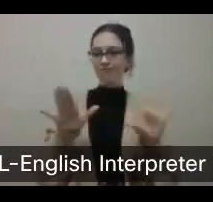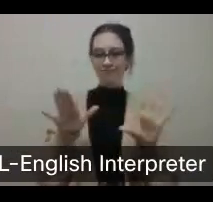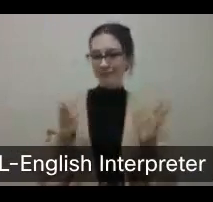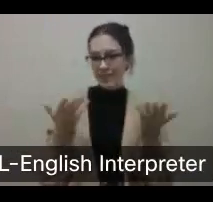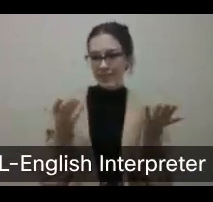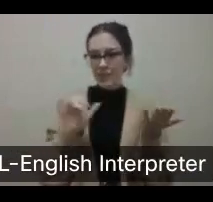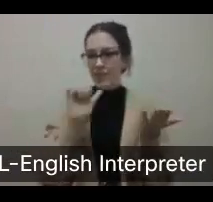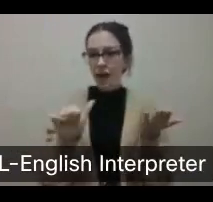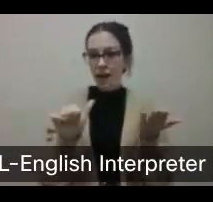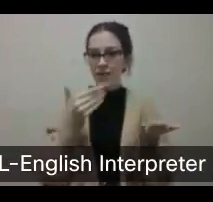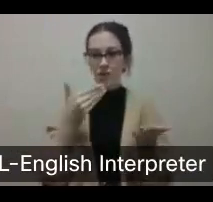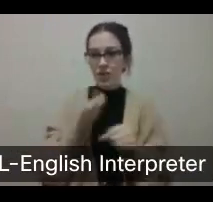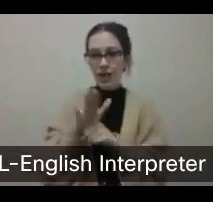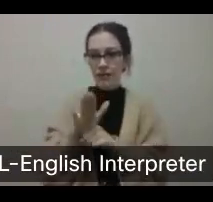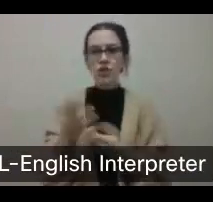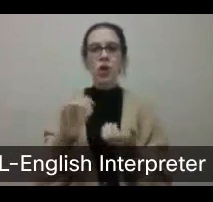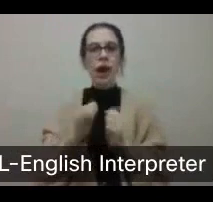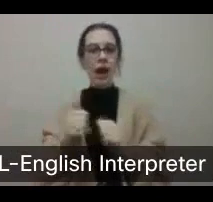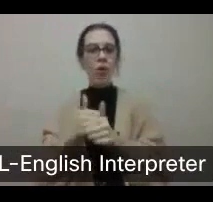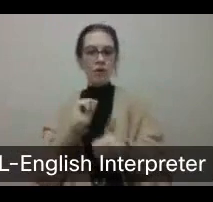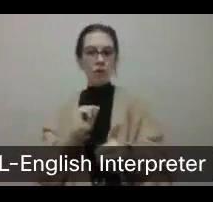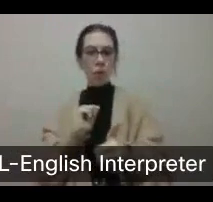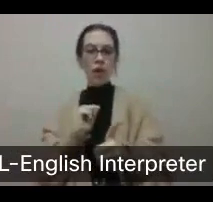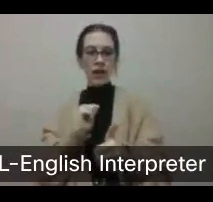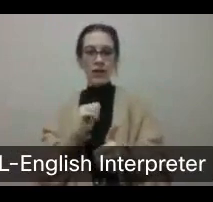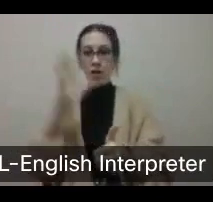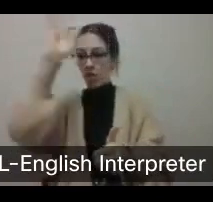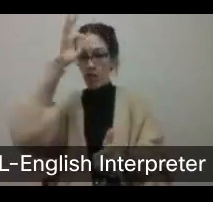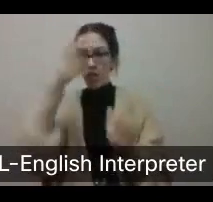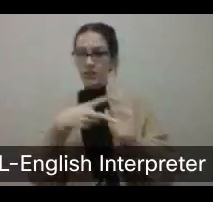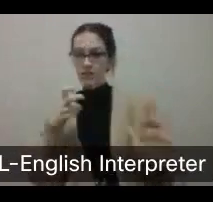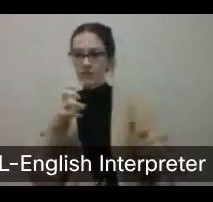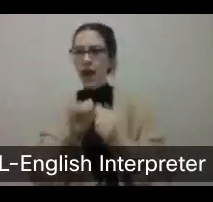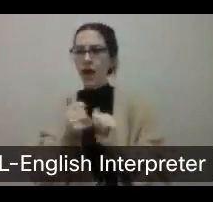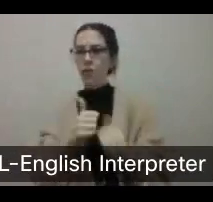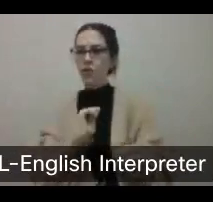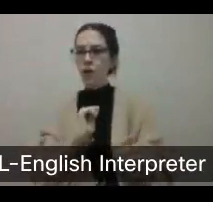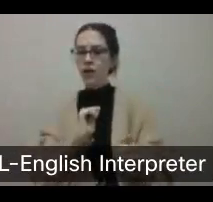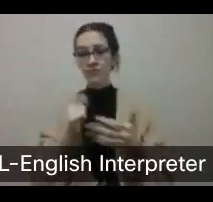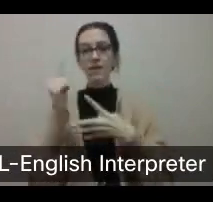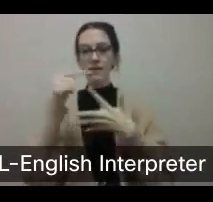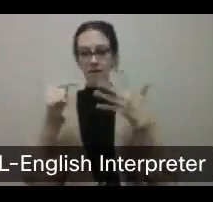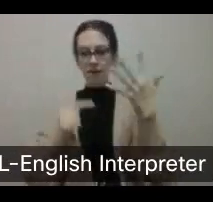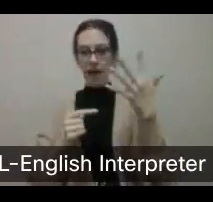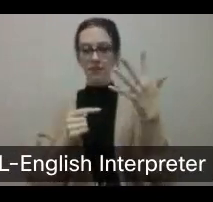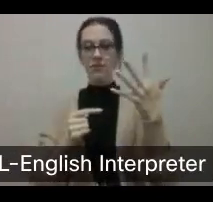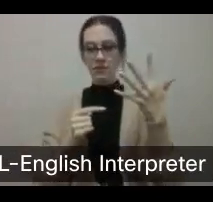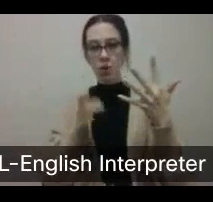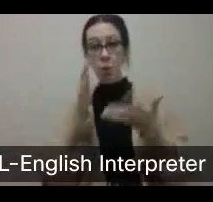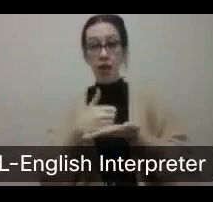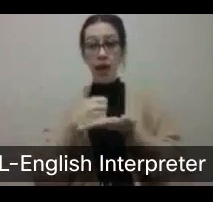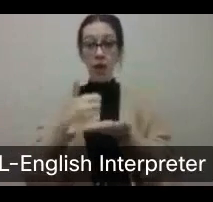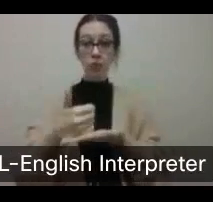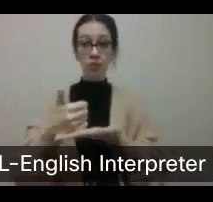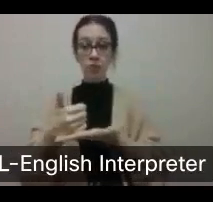unintentionally plagiarize? I want to suggest 5 steps to you, which will help you paraphrase texts as you're doing your